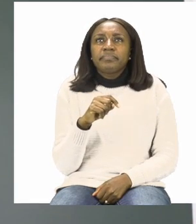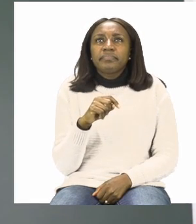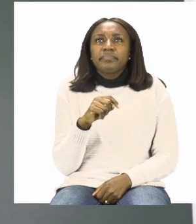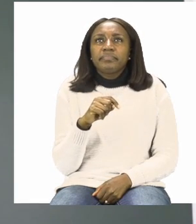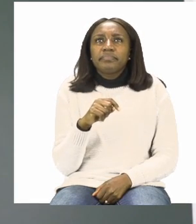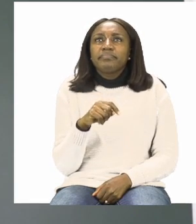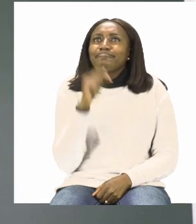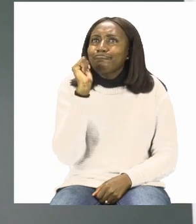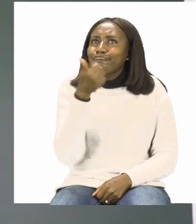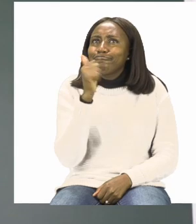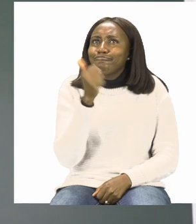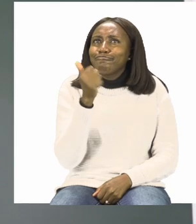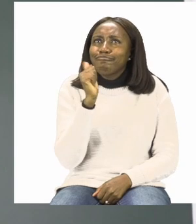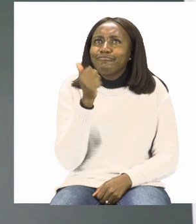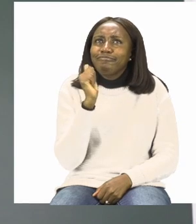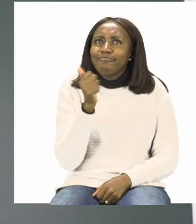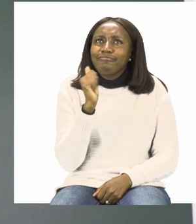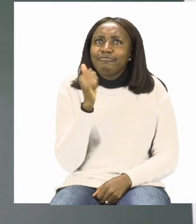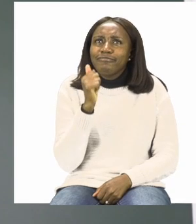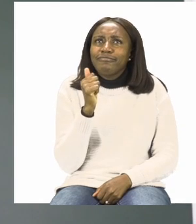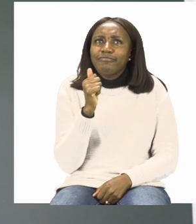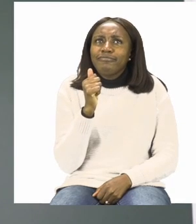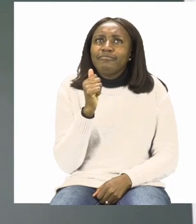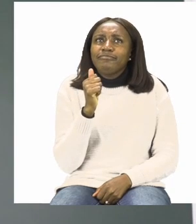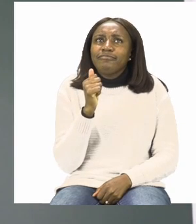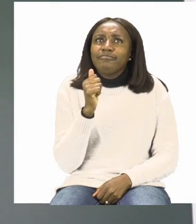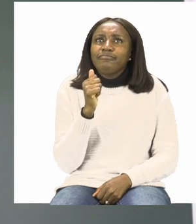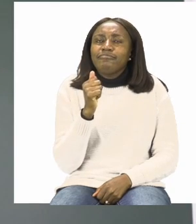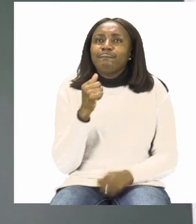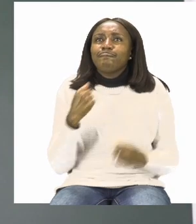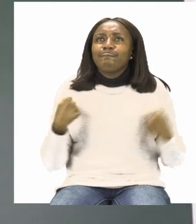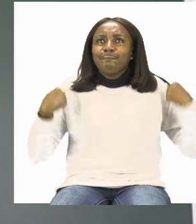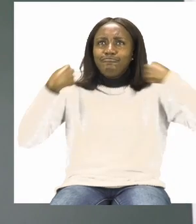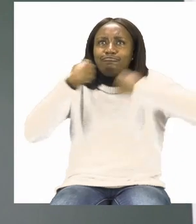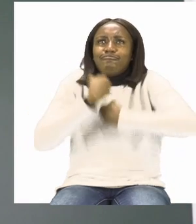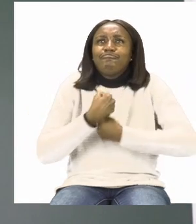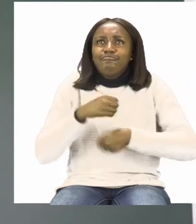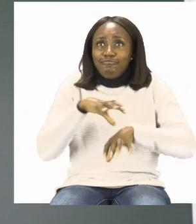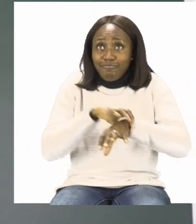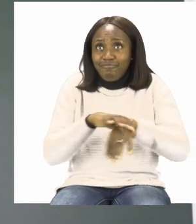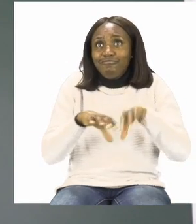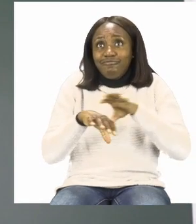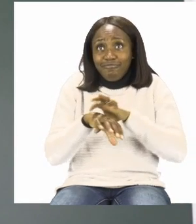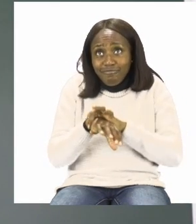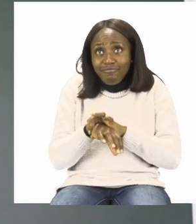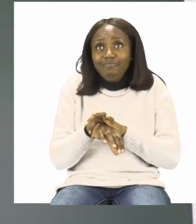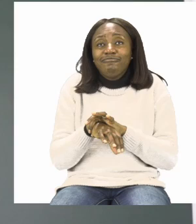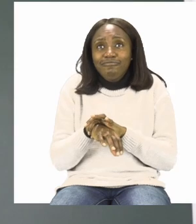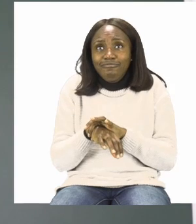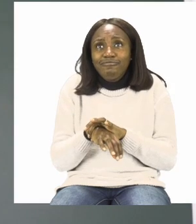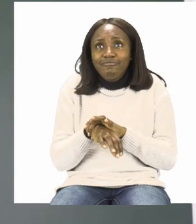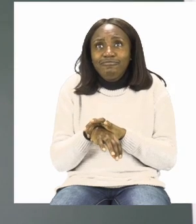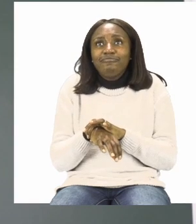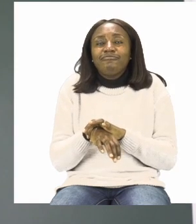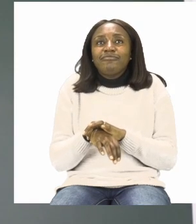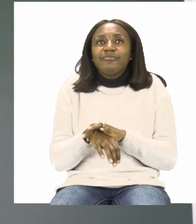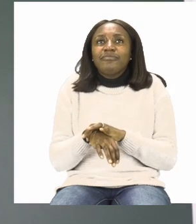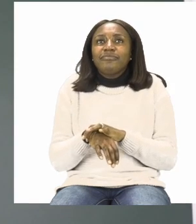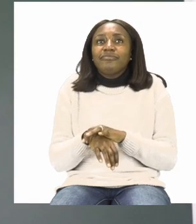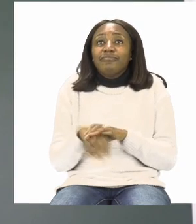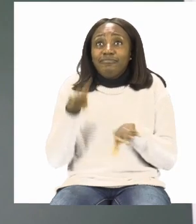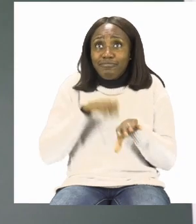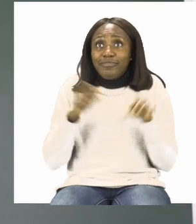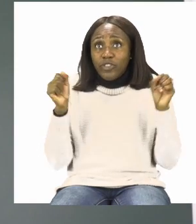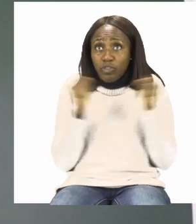Great job, everyone. This is a picture of a jersey. And a jersey is what you